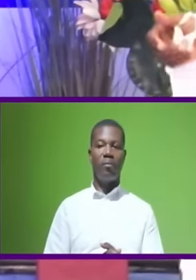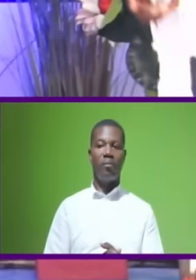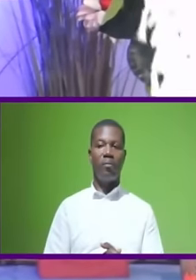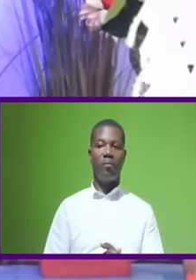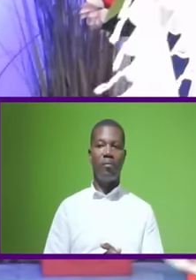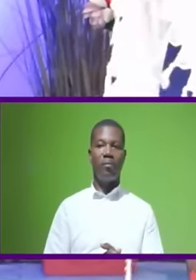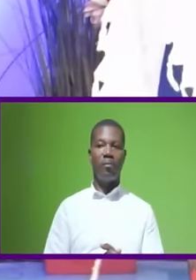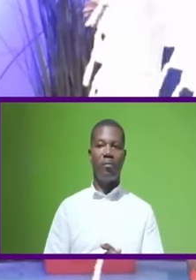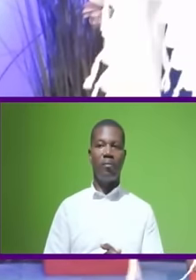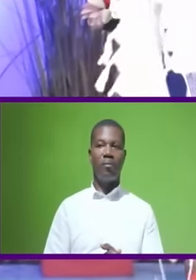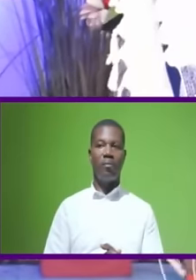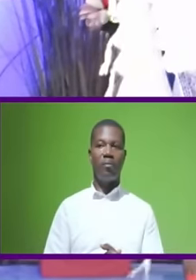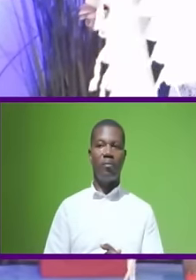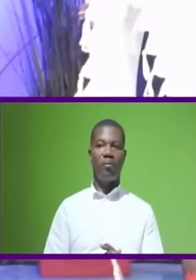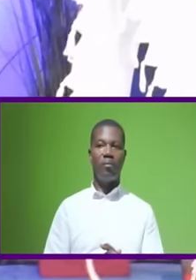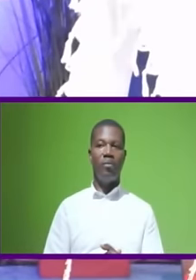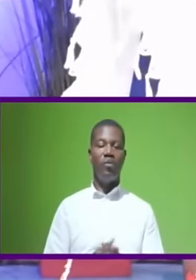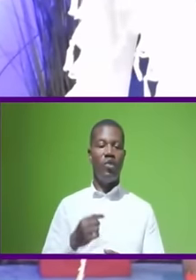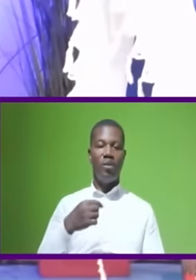Oh yes.